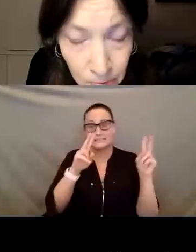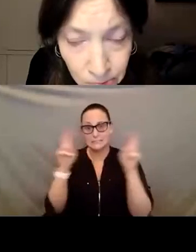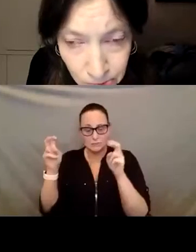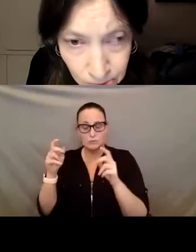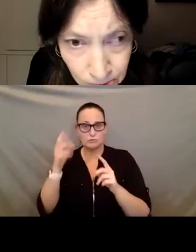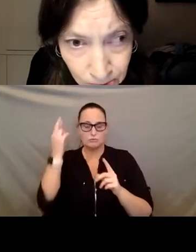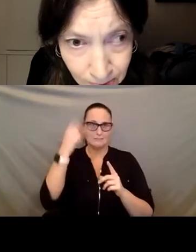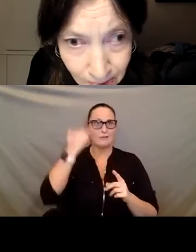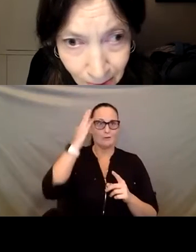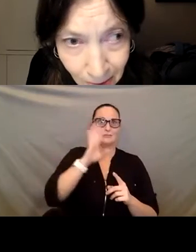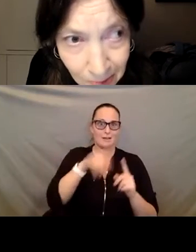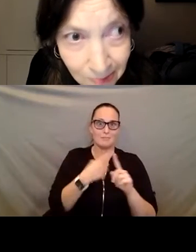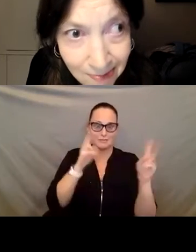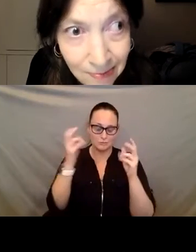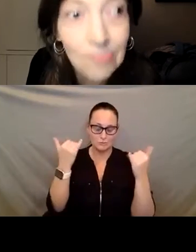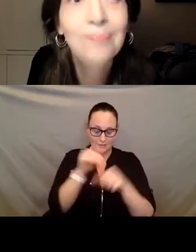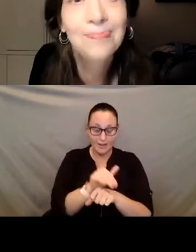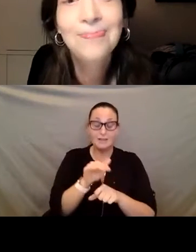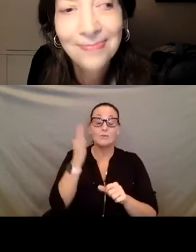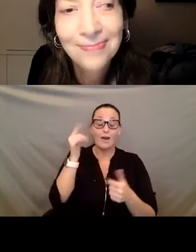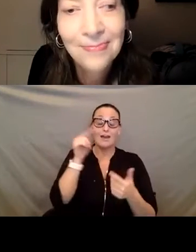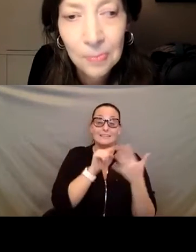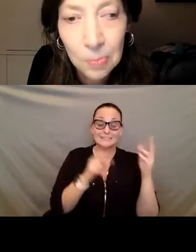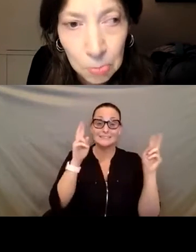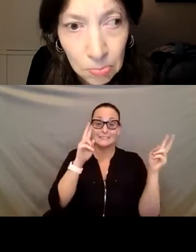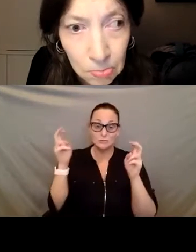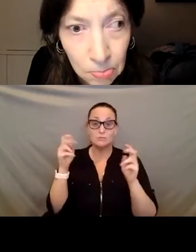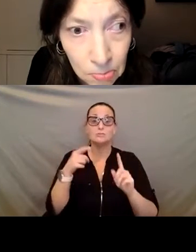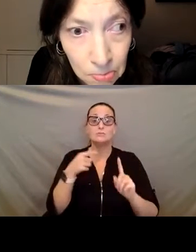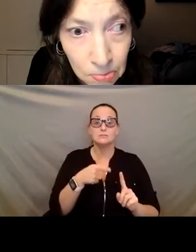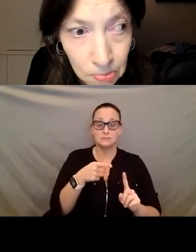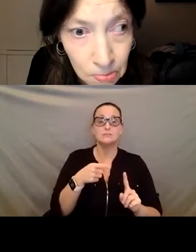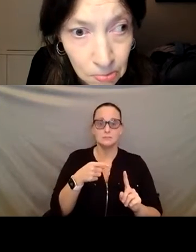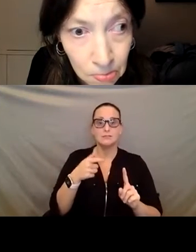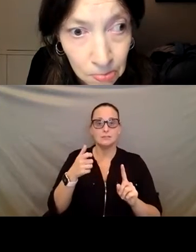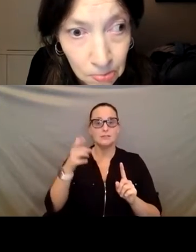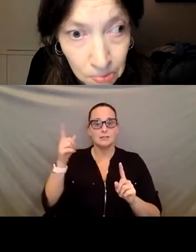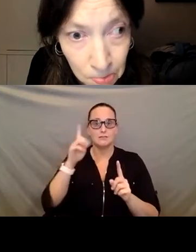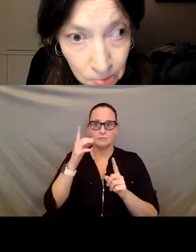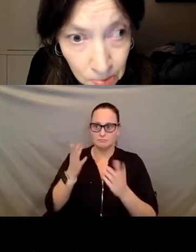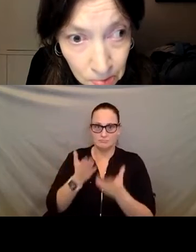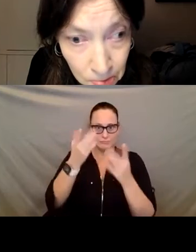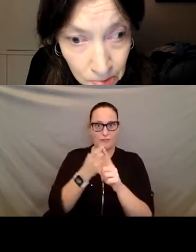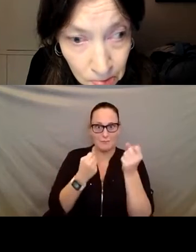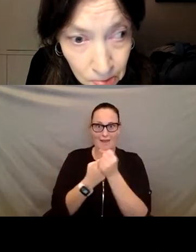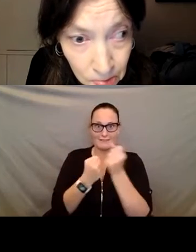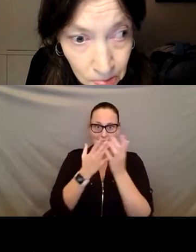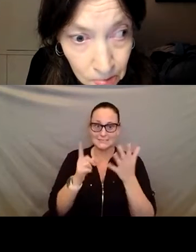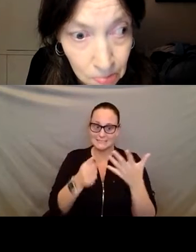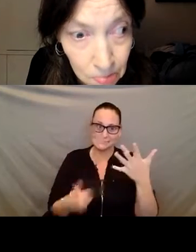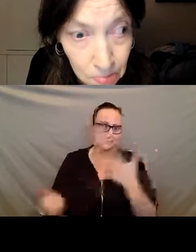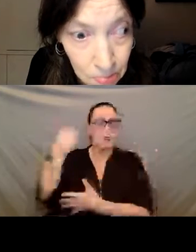reason I know to talk about these issues tonight is these are things that, these are issues that have been brought forward by advocates. These have been